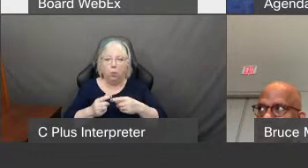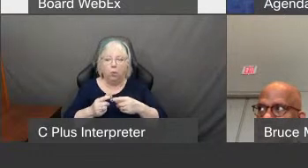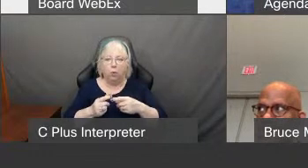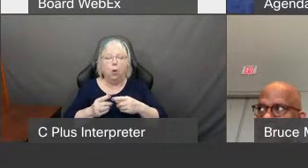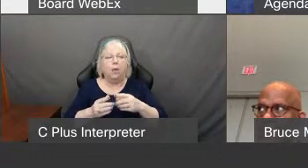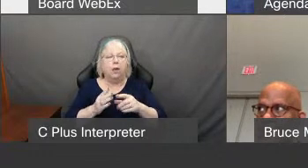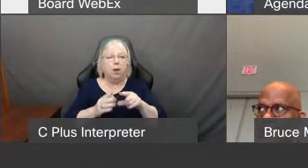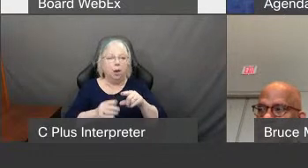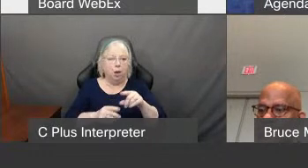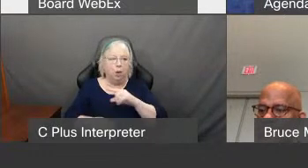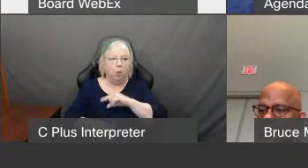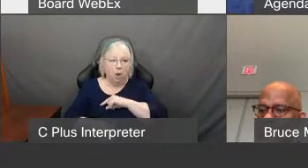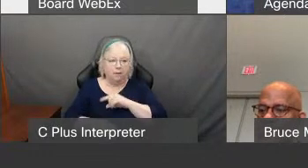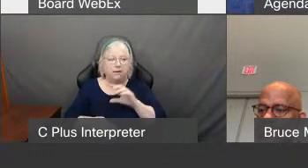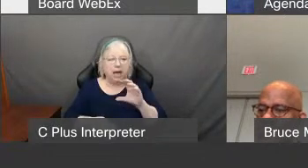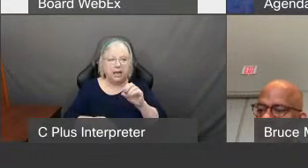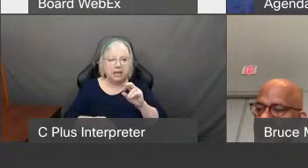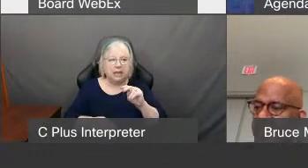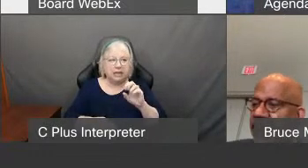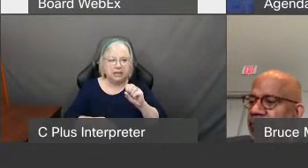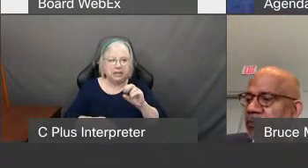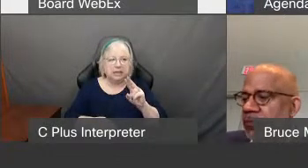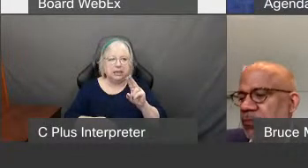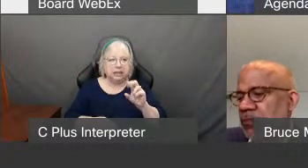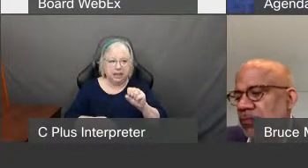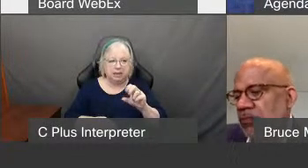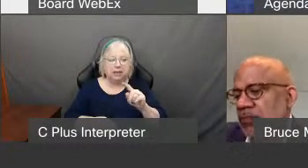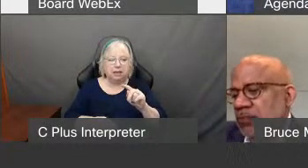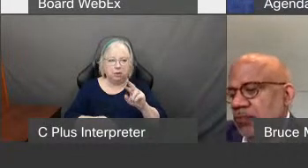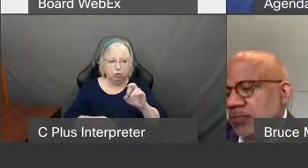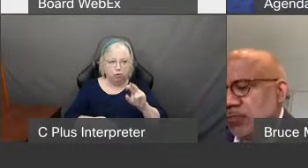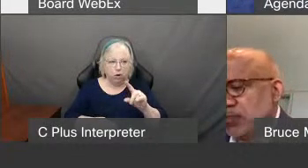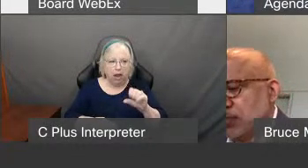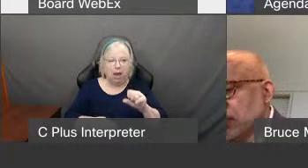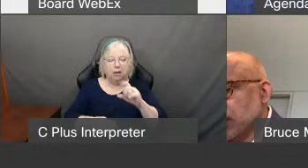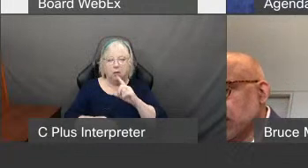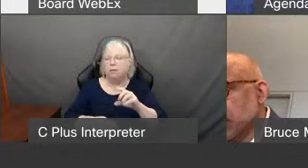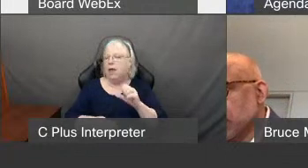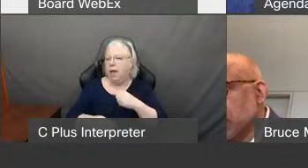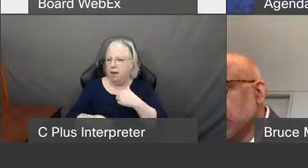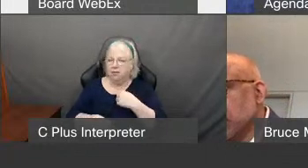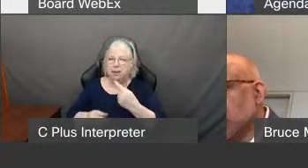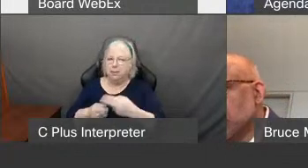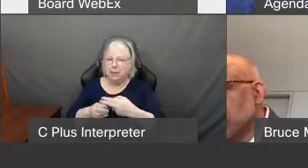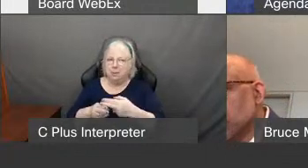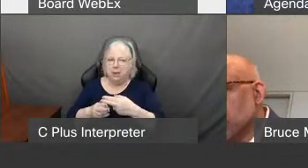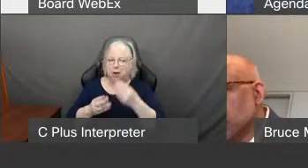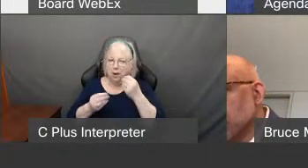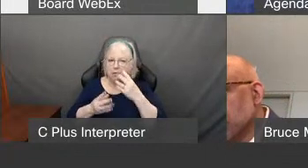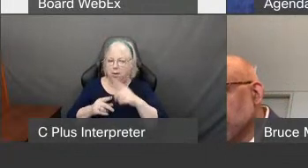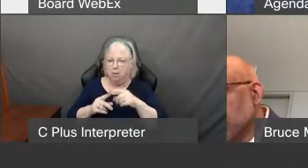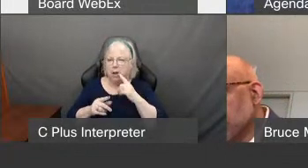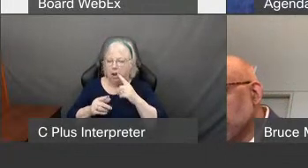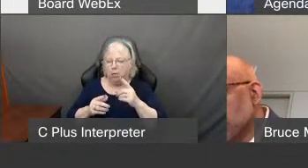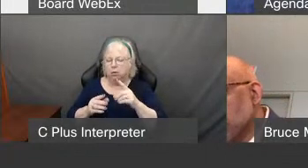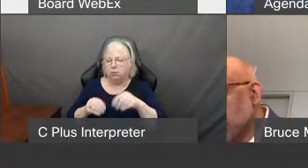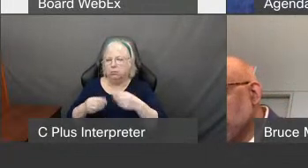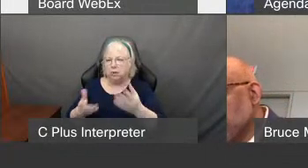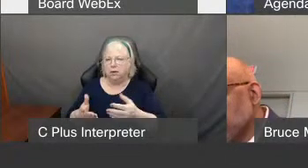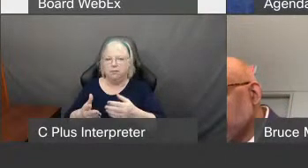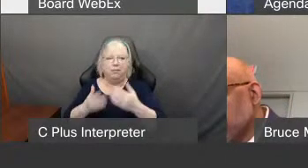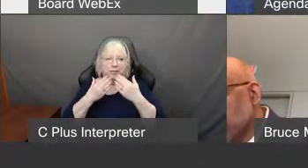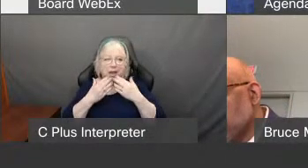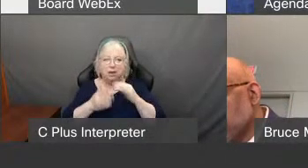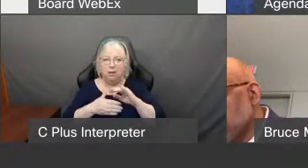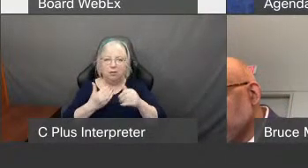are within Little Rock? Yes, I can. I have gotten something that's preliminary, but I'll dive into that and get it for you. Yes. Thank you. That's all I